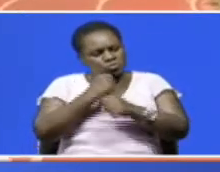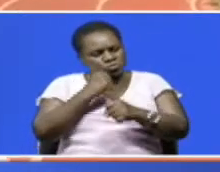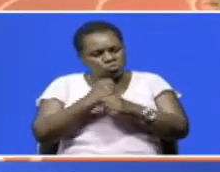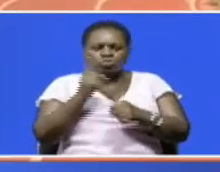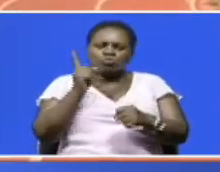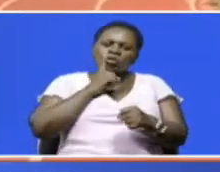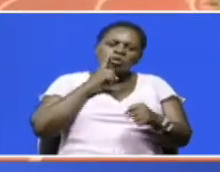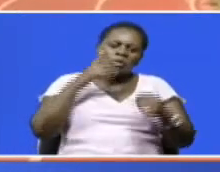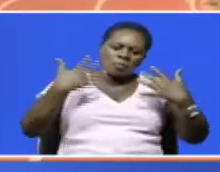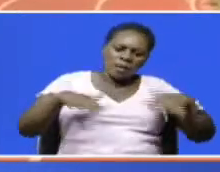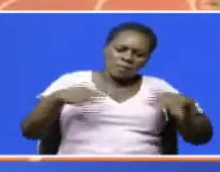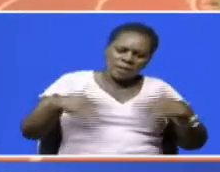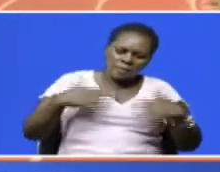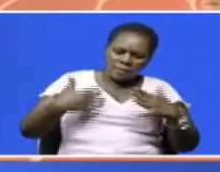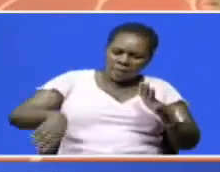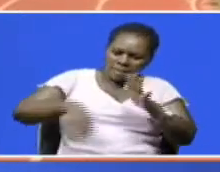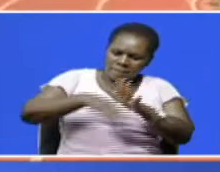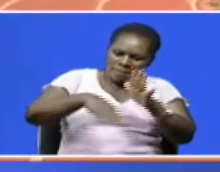Of course,